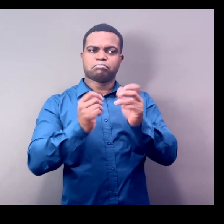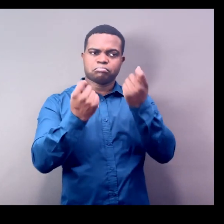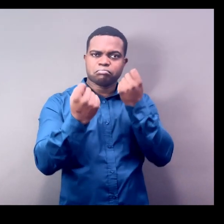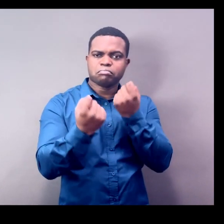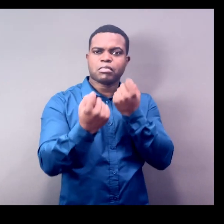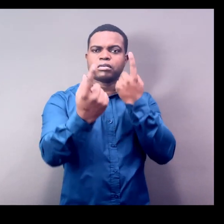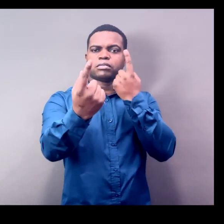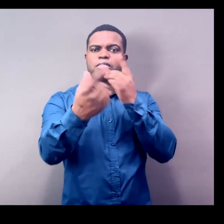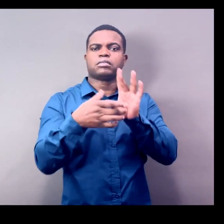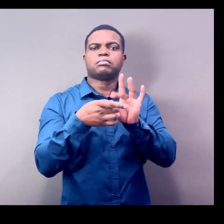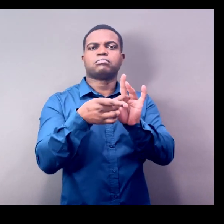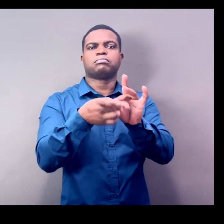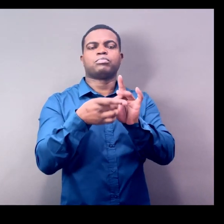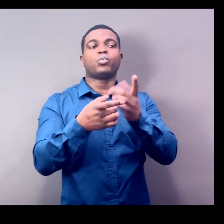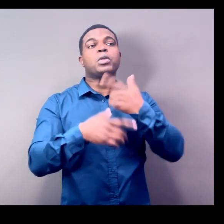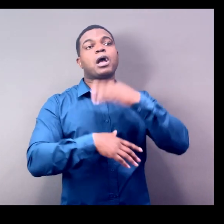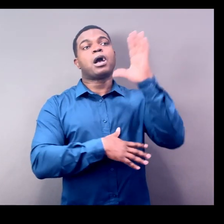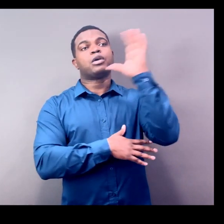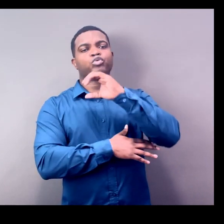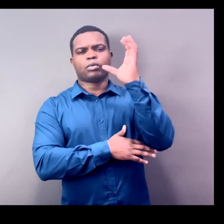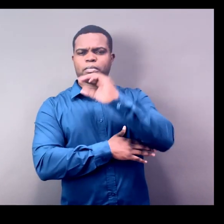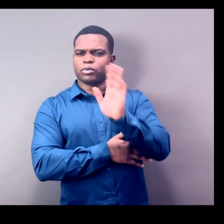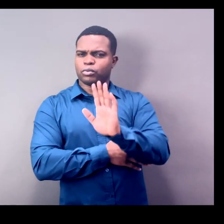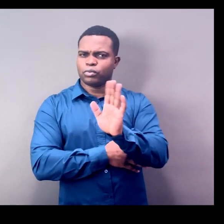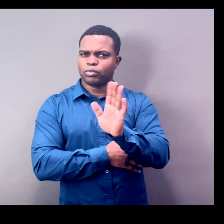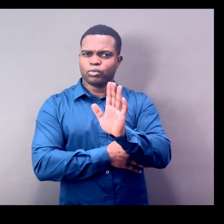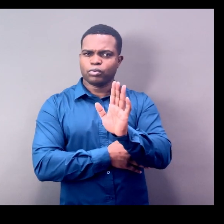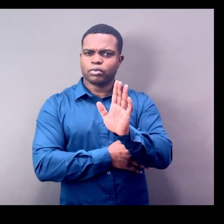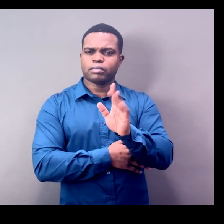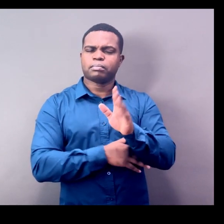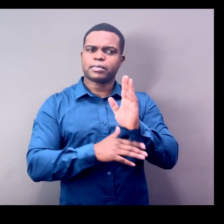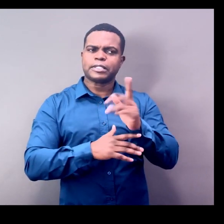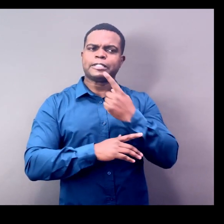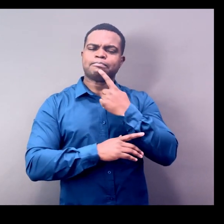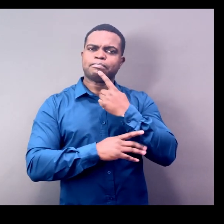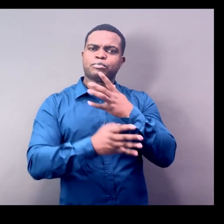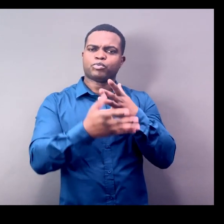and avoid assumptions. For lack of trust, you need